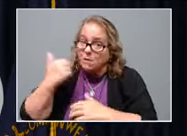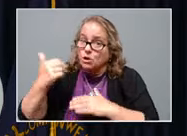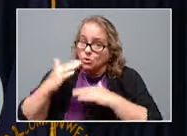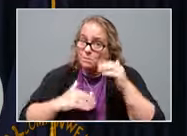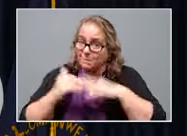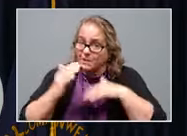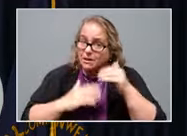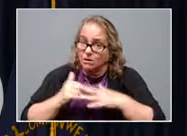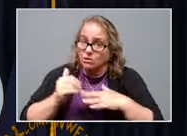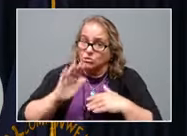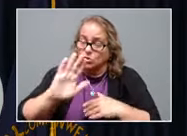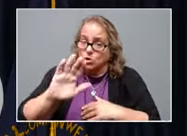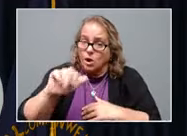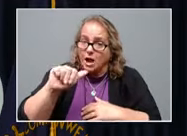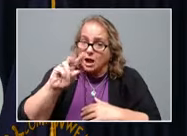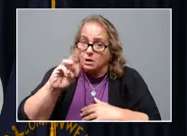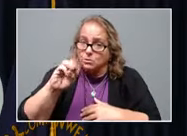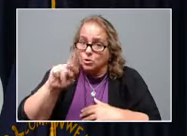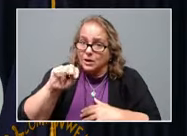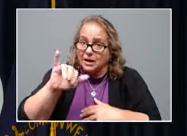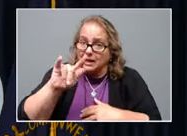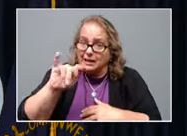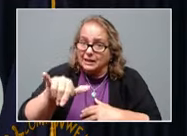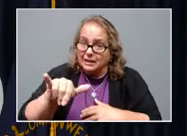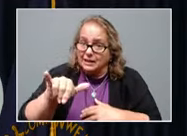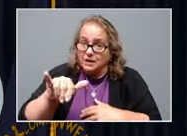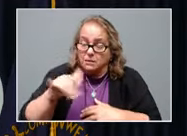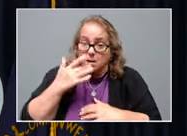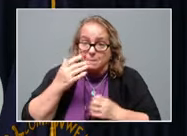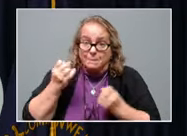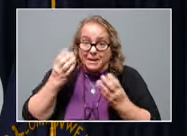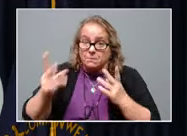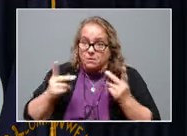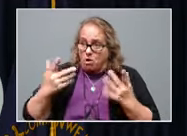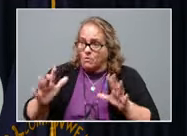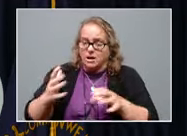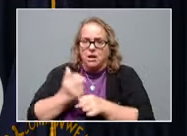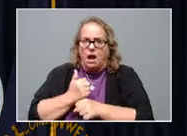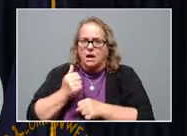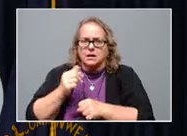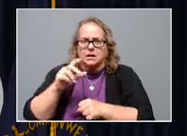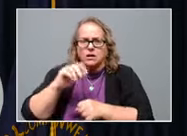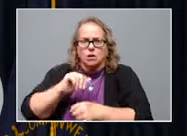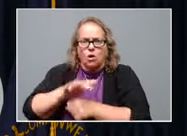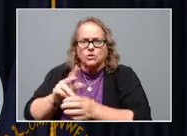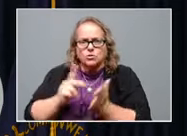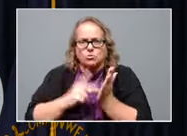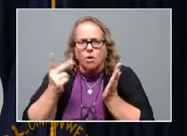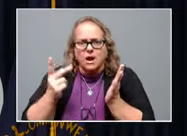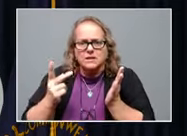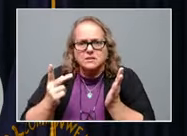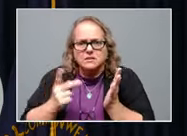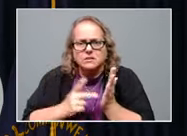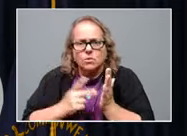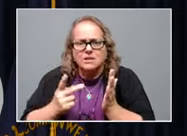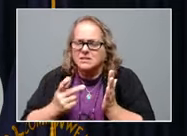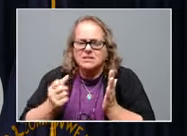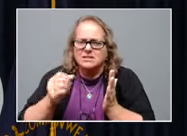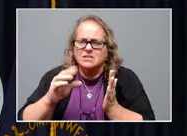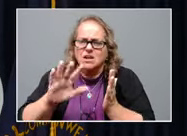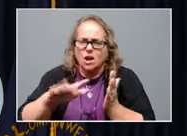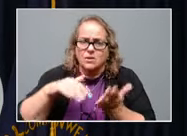cases where people have now had it twice because of the Delta variant. So with a study here in Kentucky, get